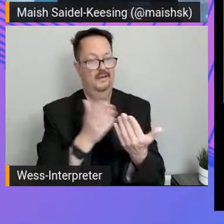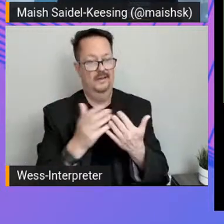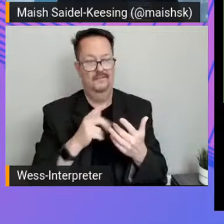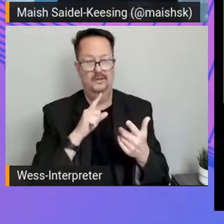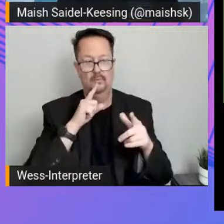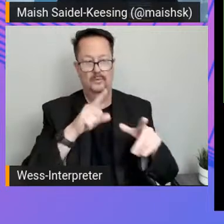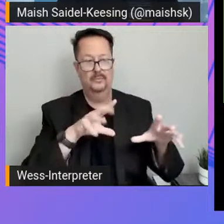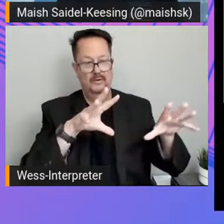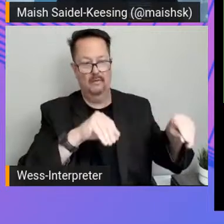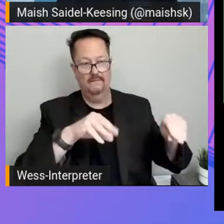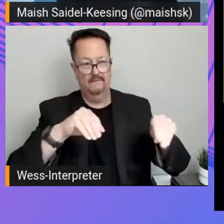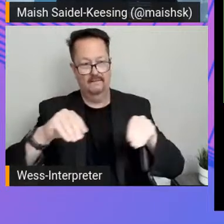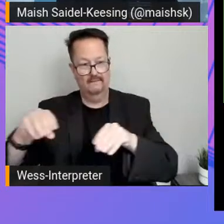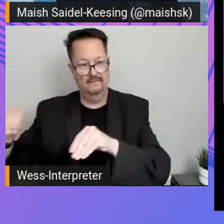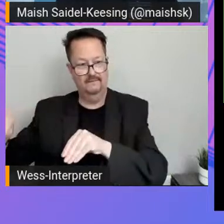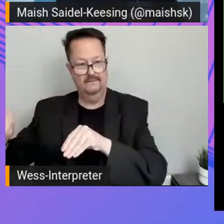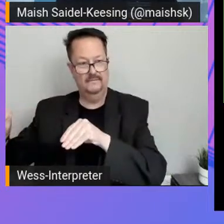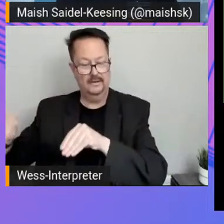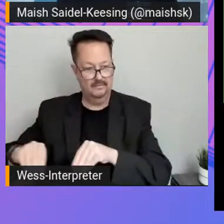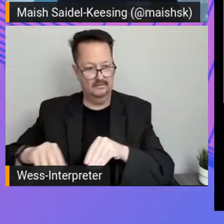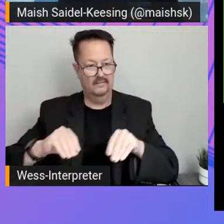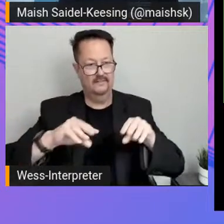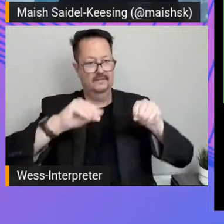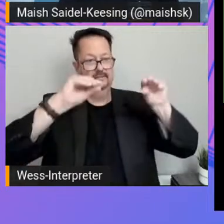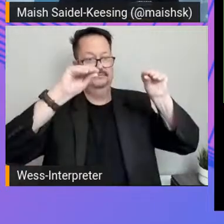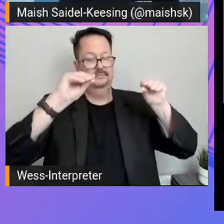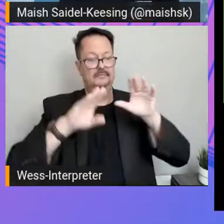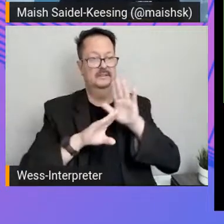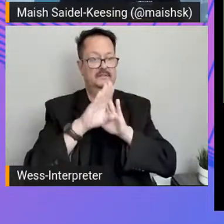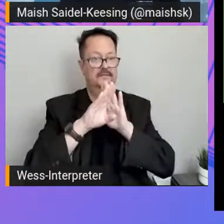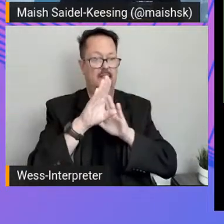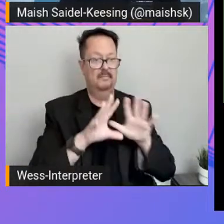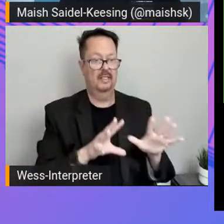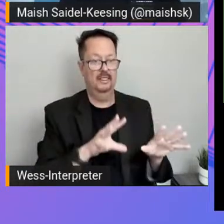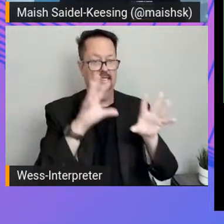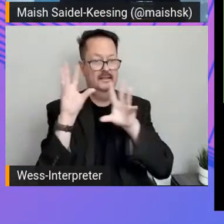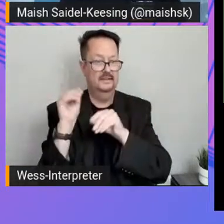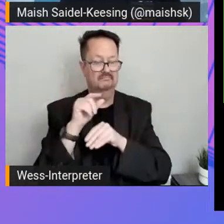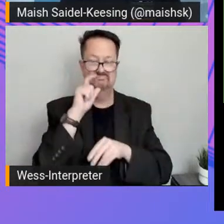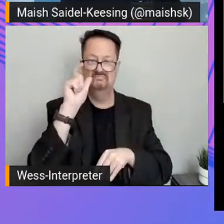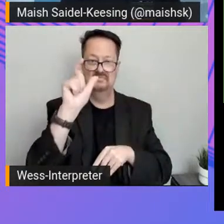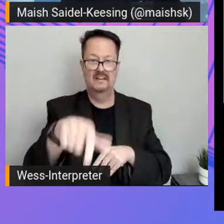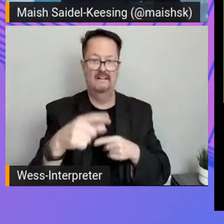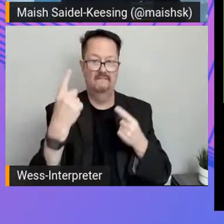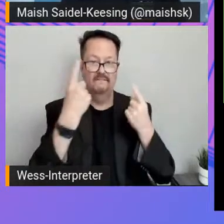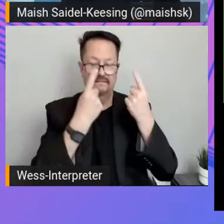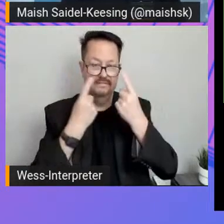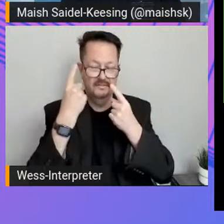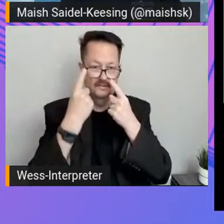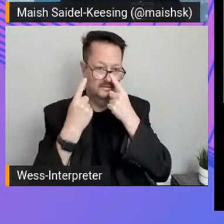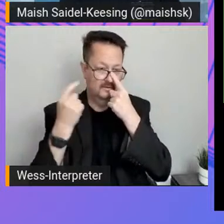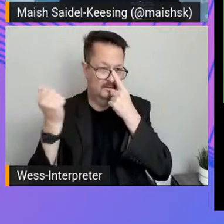off. So developer leaves, they don't need to think about it. All the ECS services scale in to